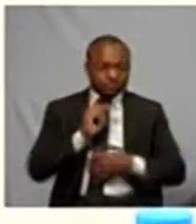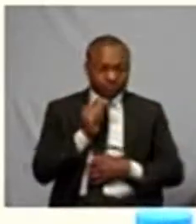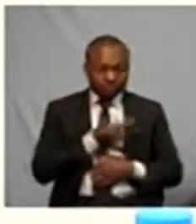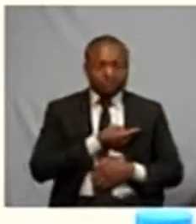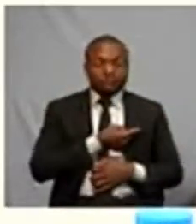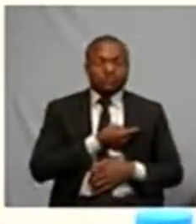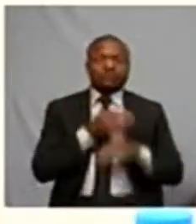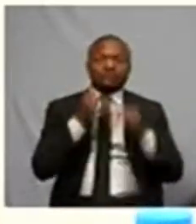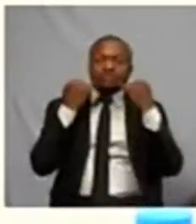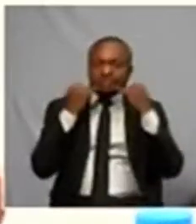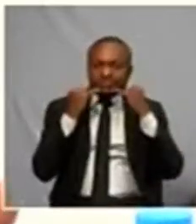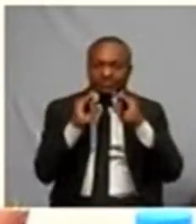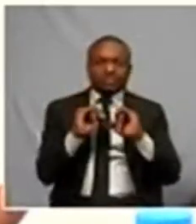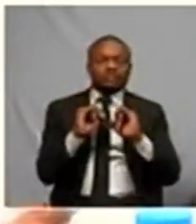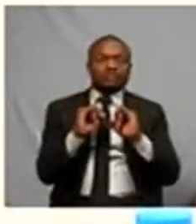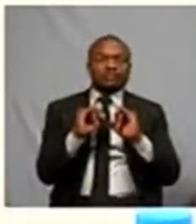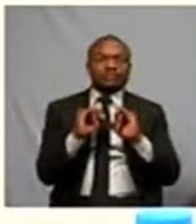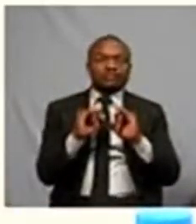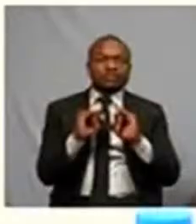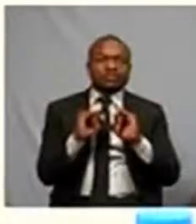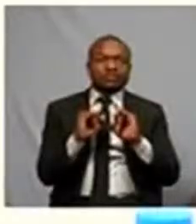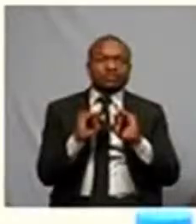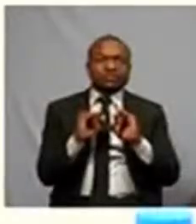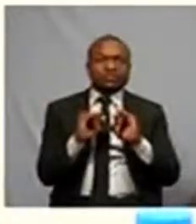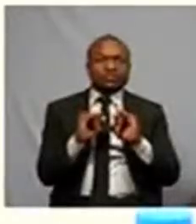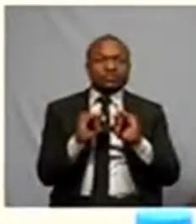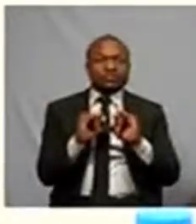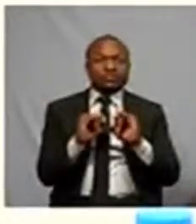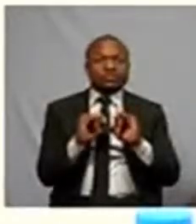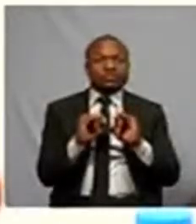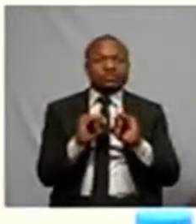insight on the pros and cons